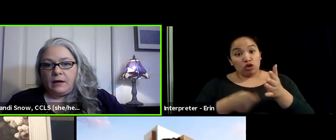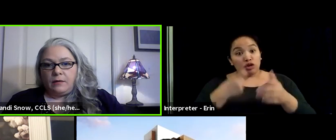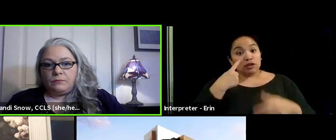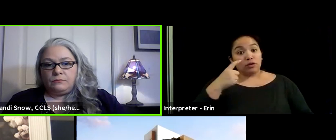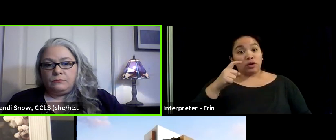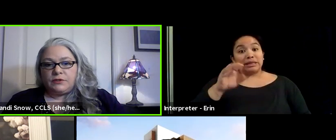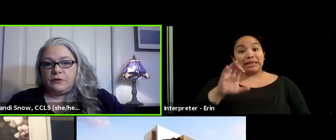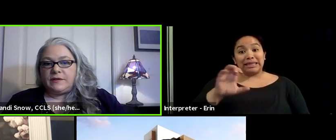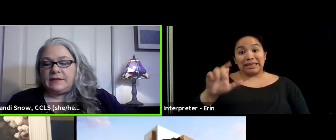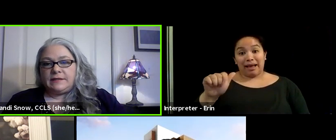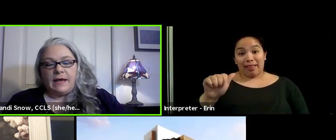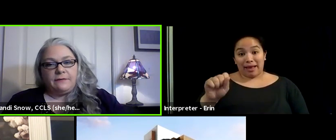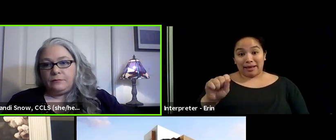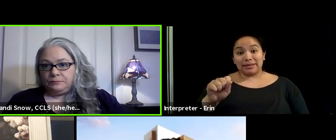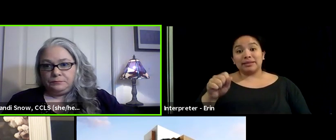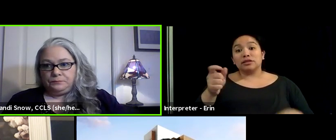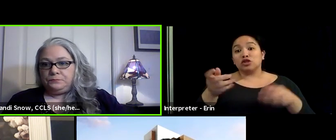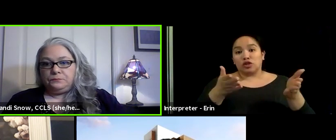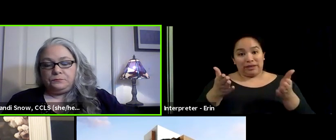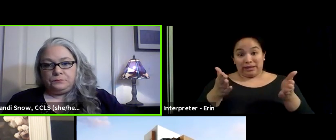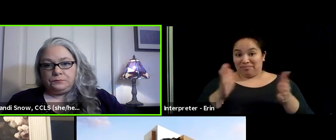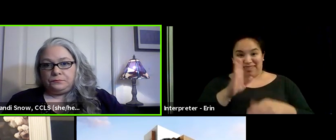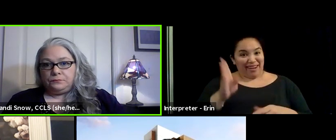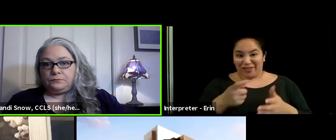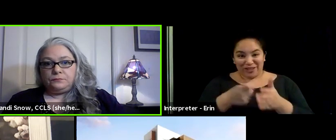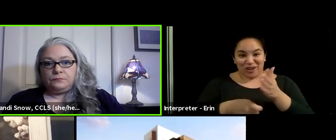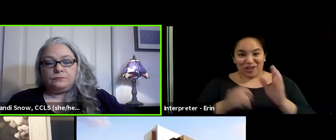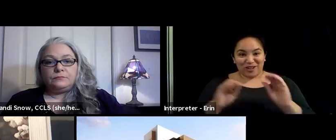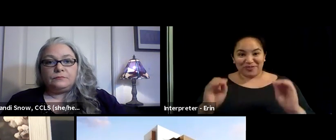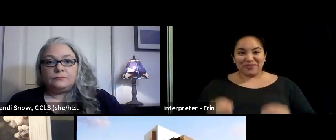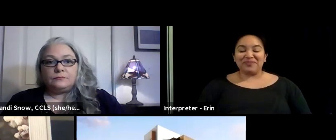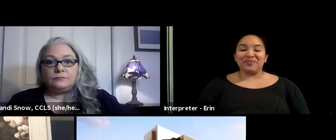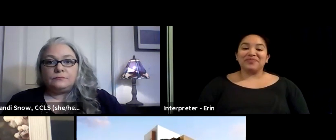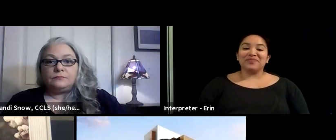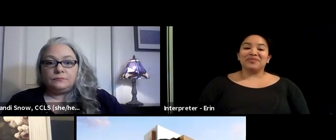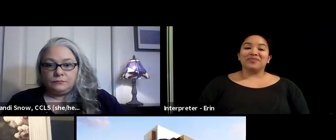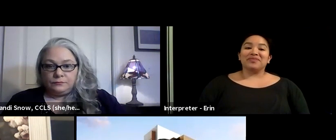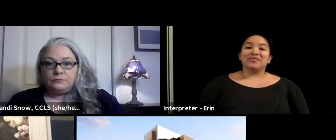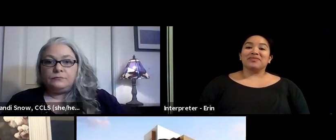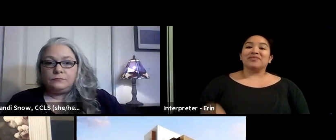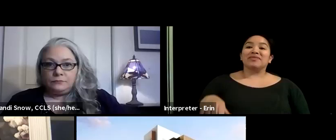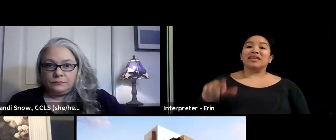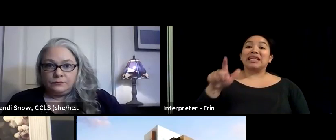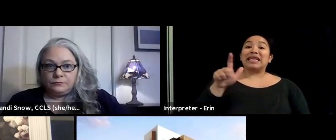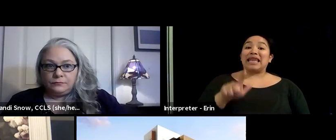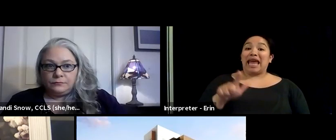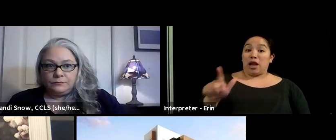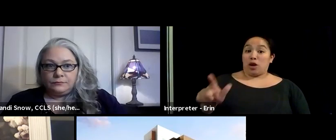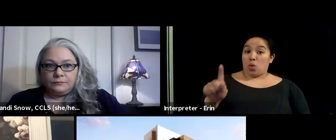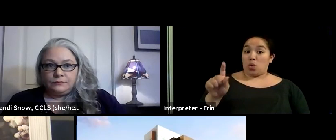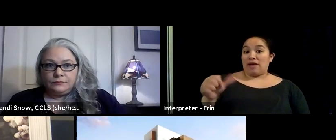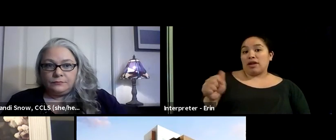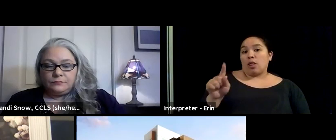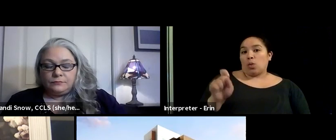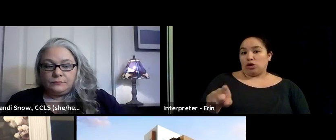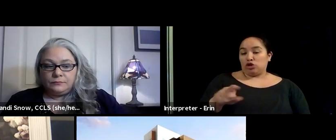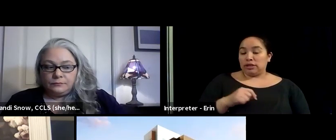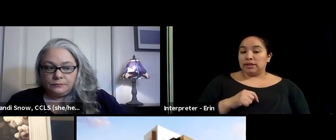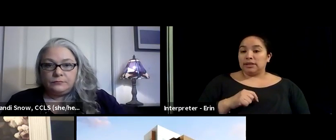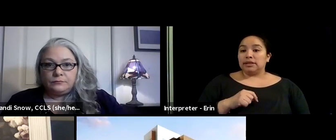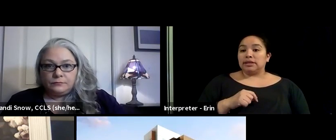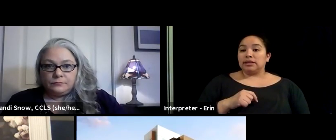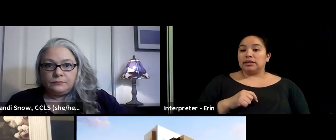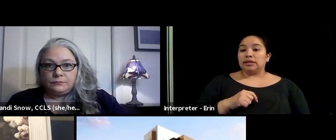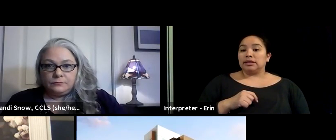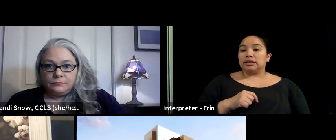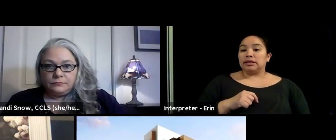CCLS services ever. Okay, and then I have a question from a landlord too. They mentioned